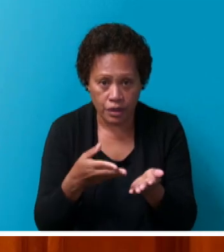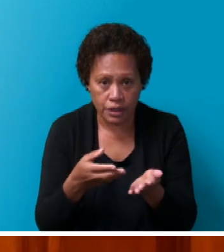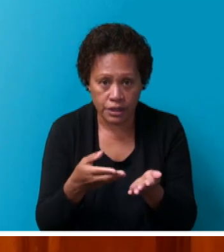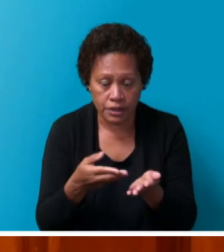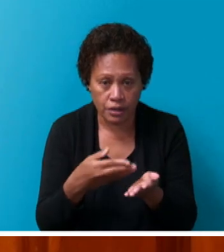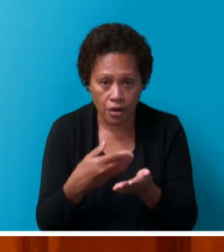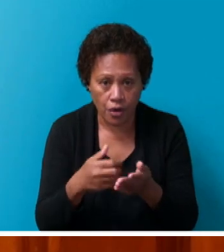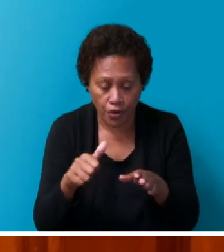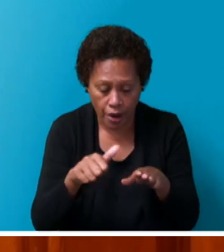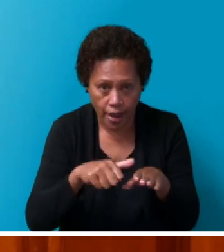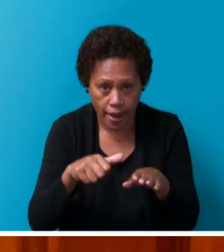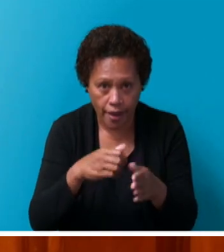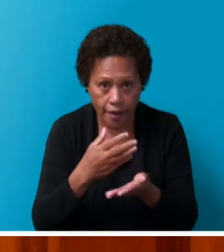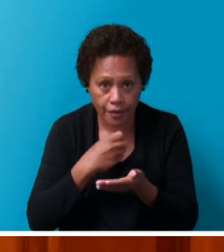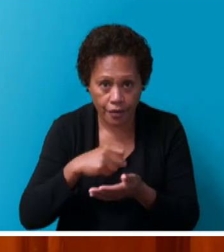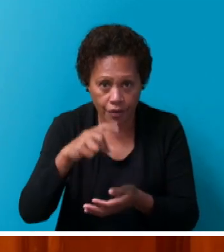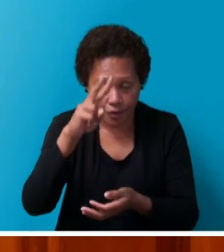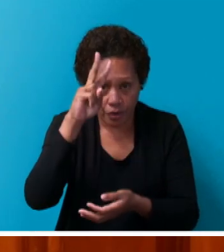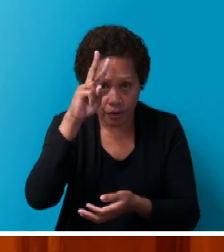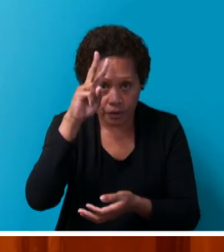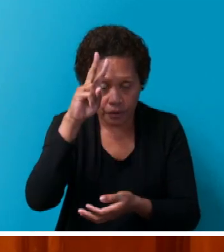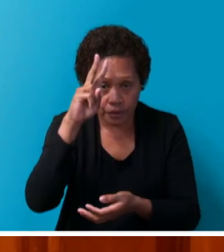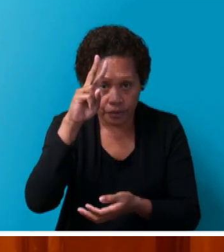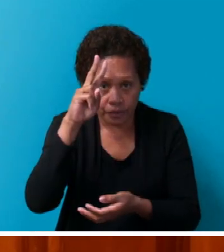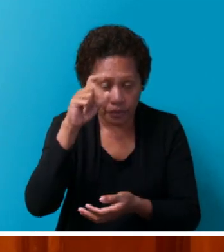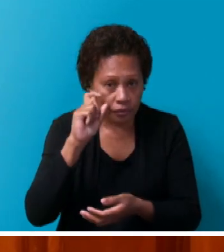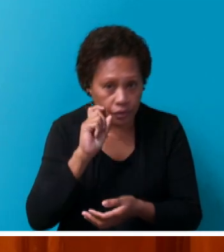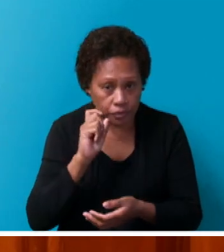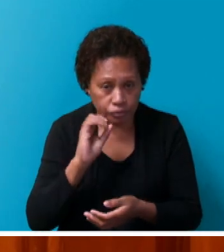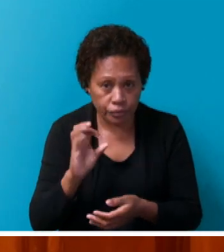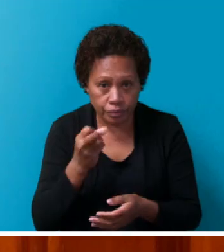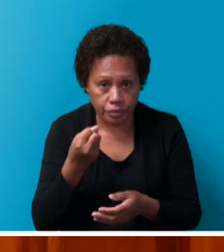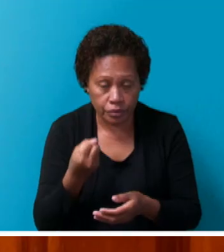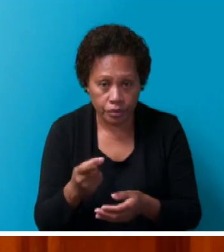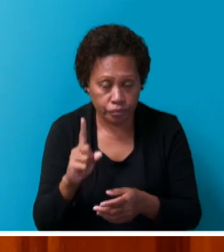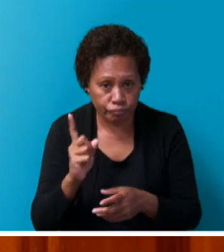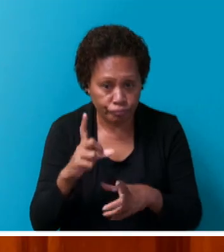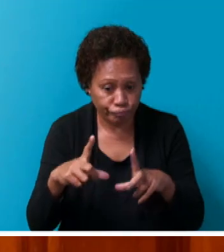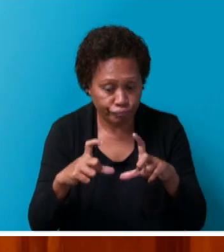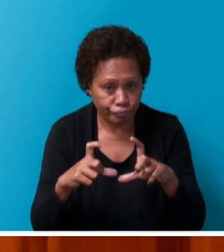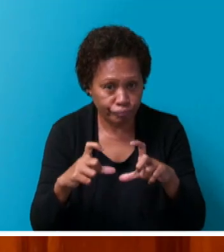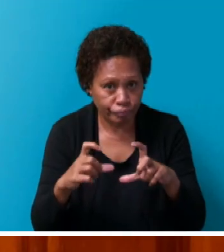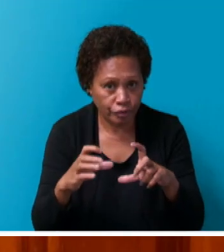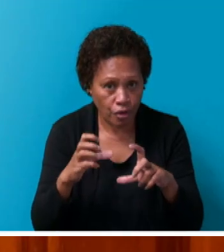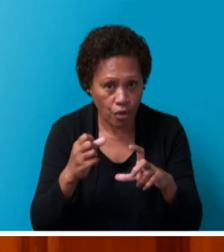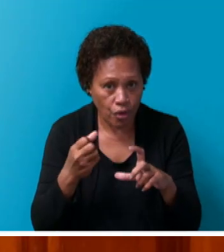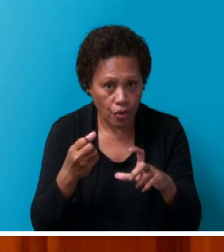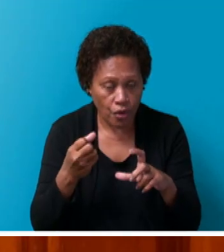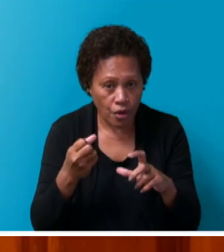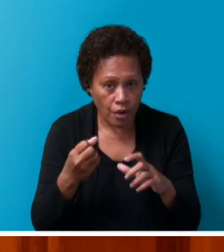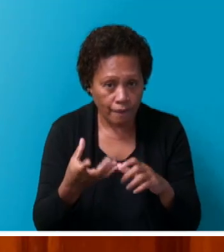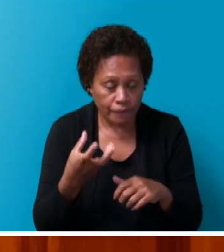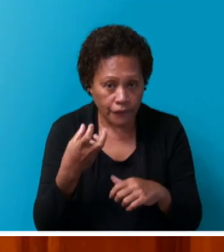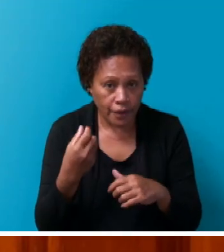areas of Kandavu waters, deploying them overboard so they can take videos of what passes in front of the 2 GoPros on each BRUB. Then